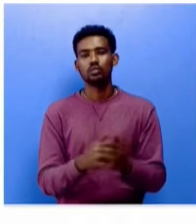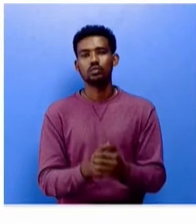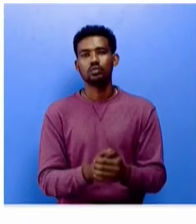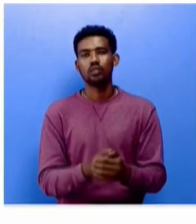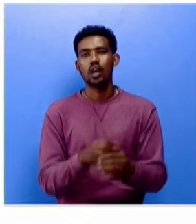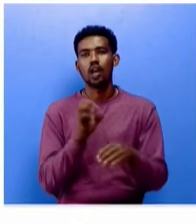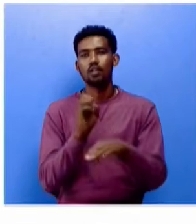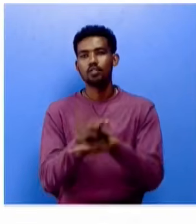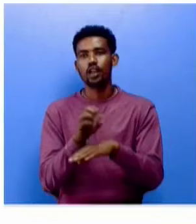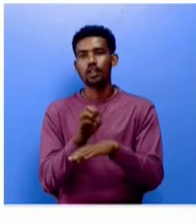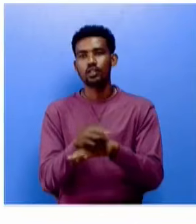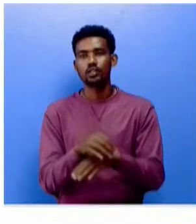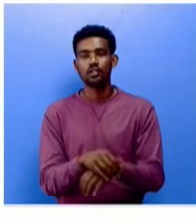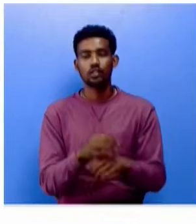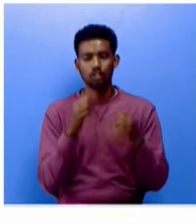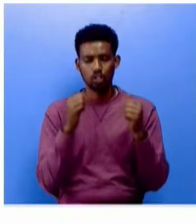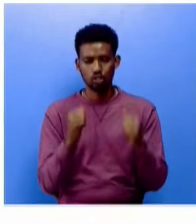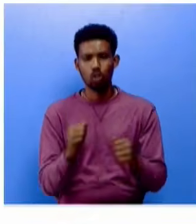advice.